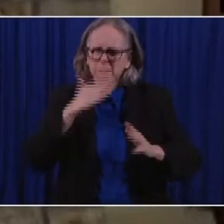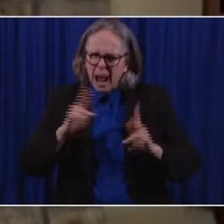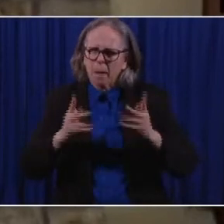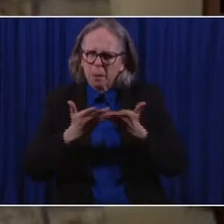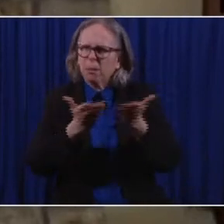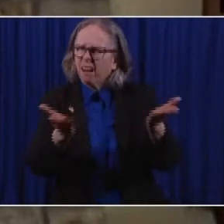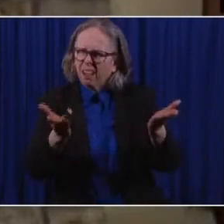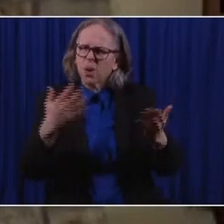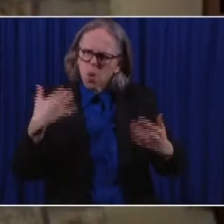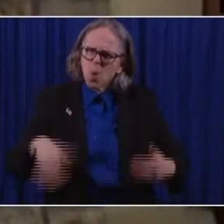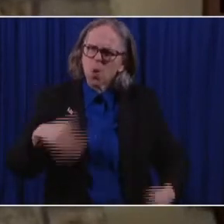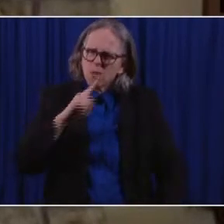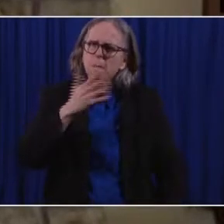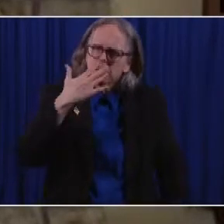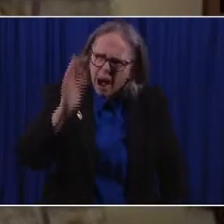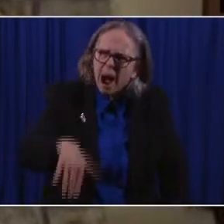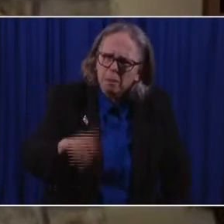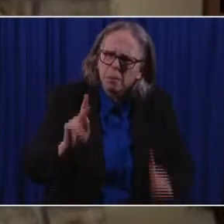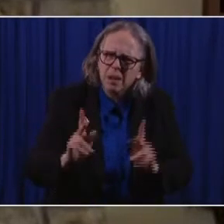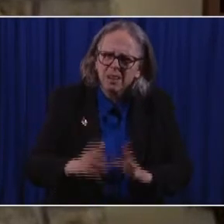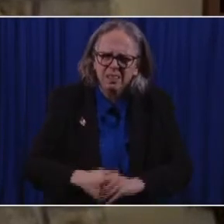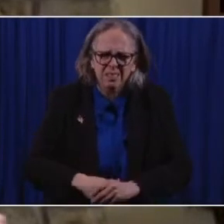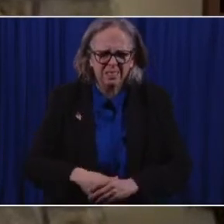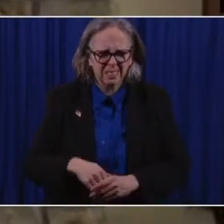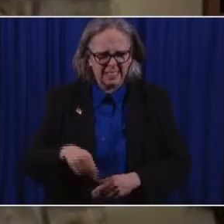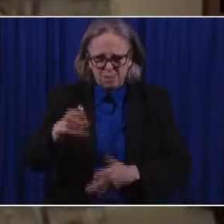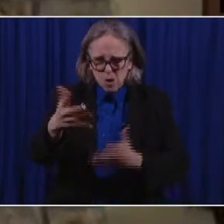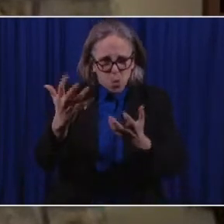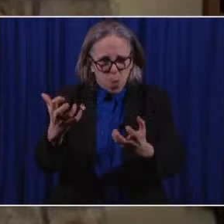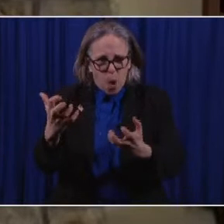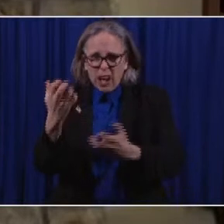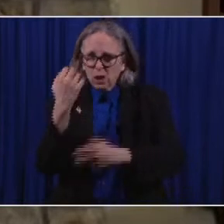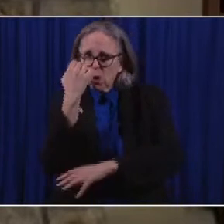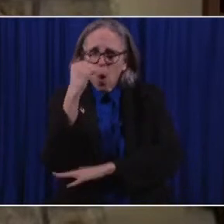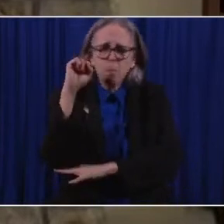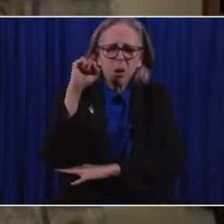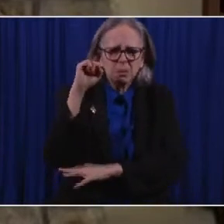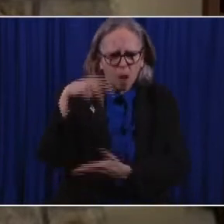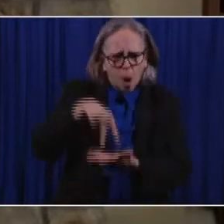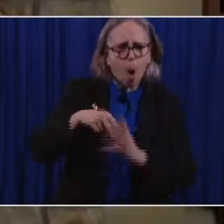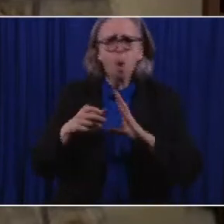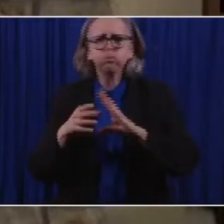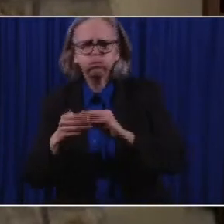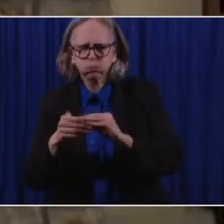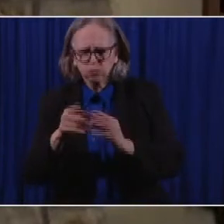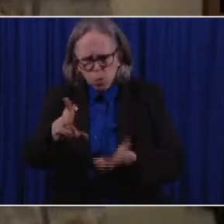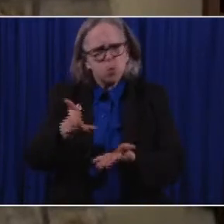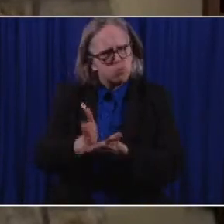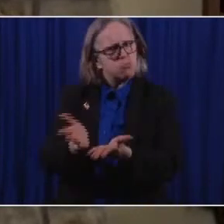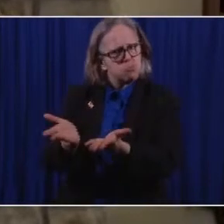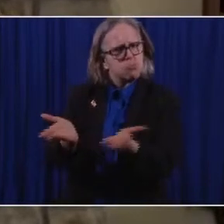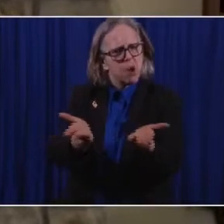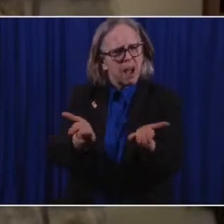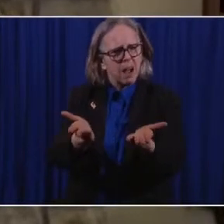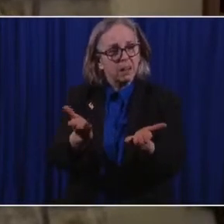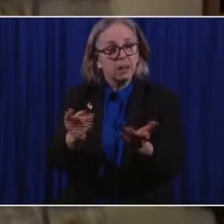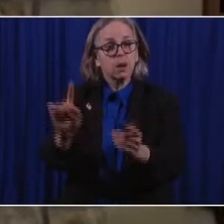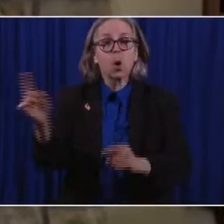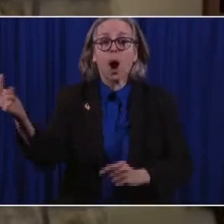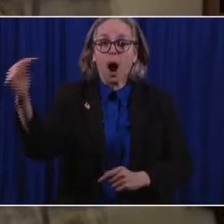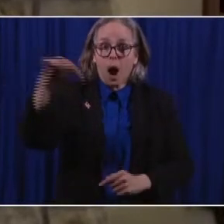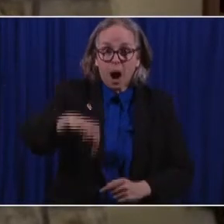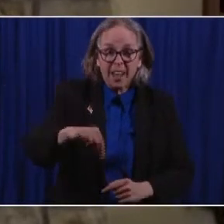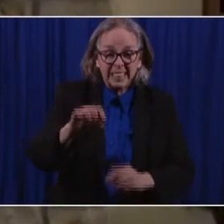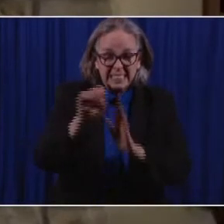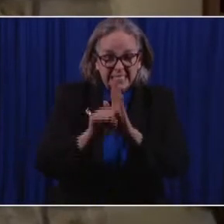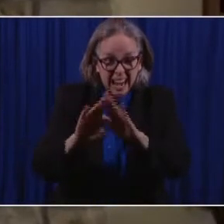And so if you're a protester that wants to protest whatever you want to protest, and you go down there to the State House, I would be concerned that you